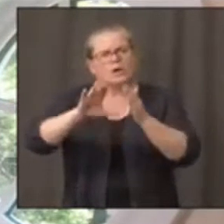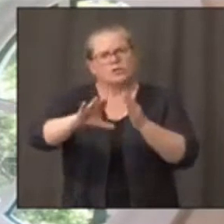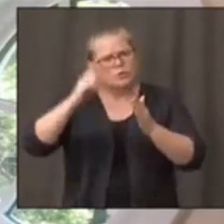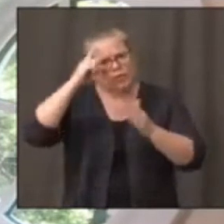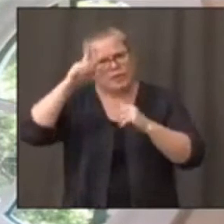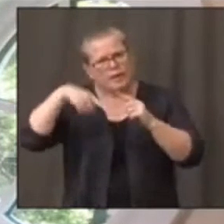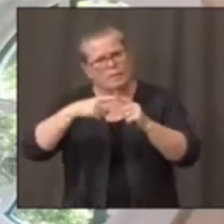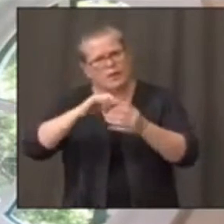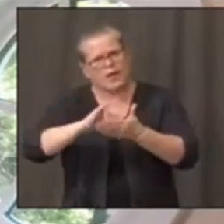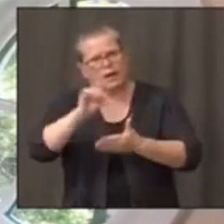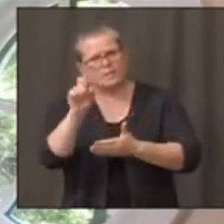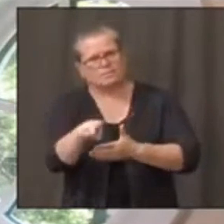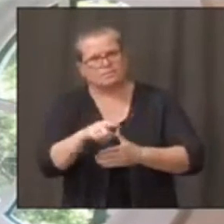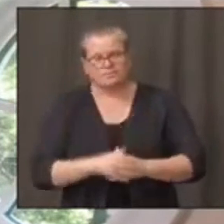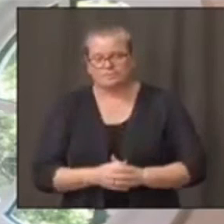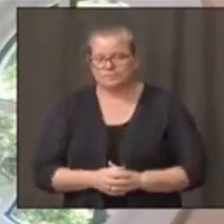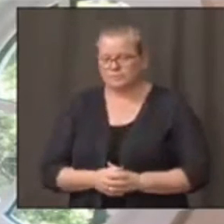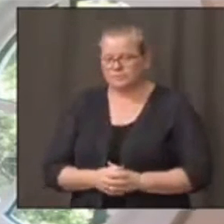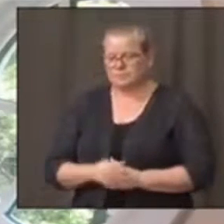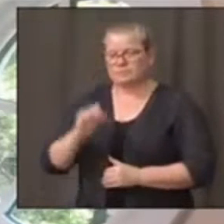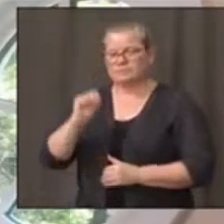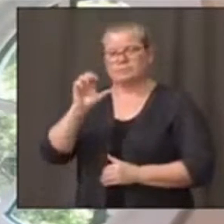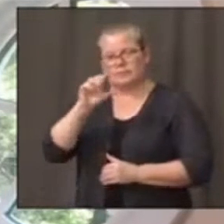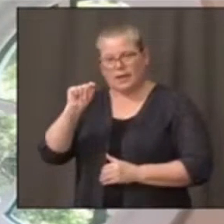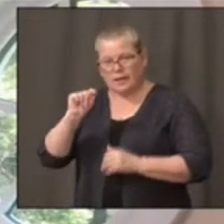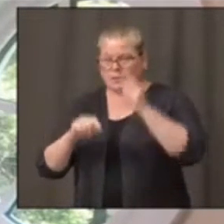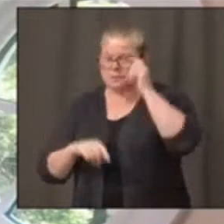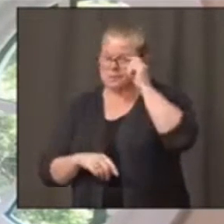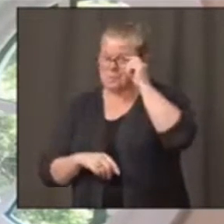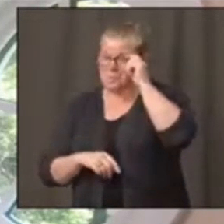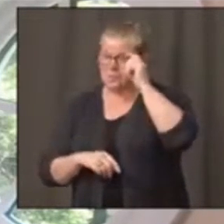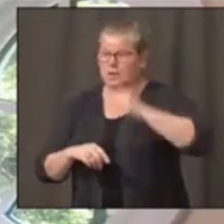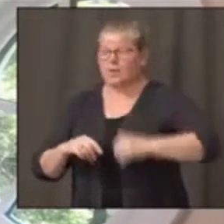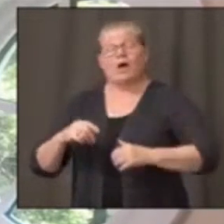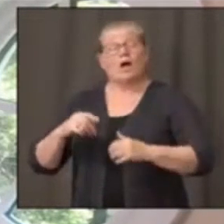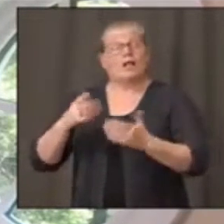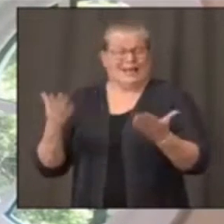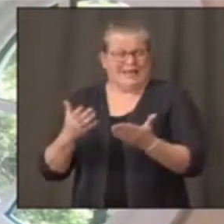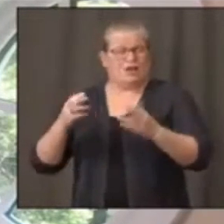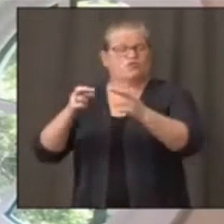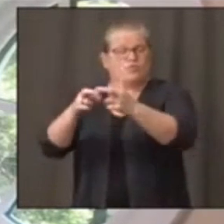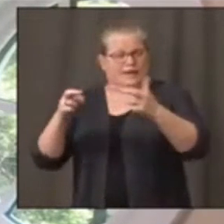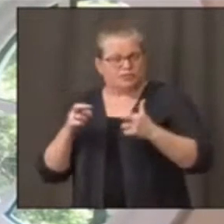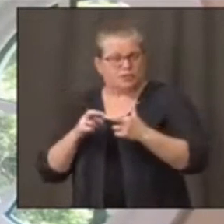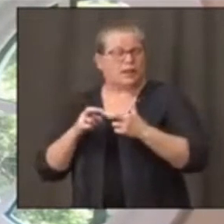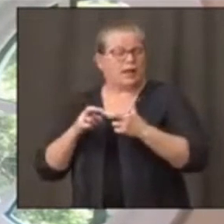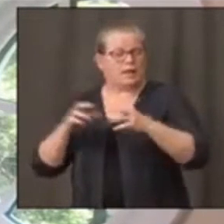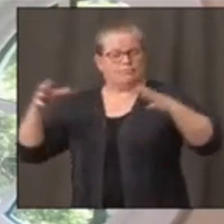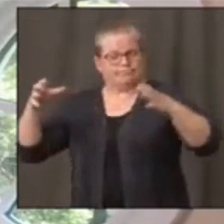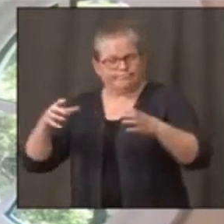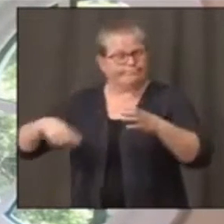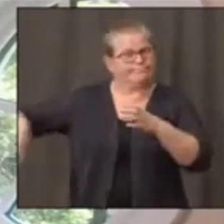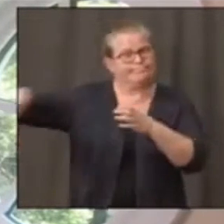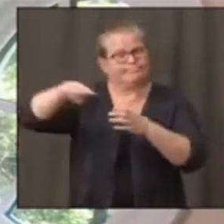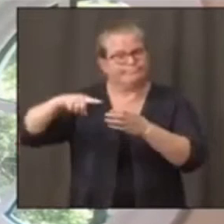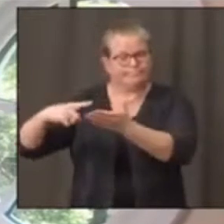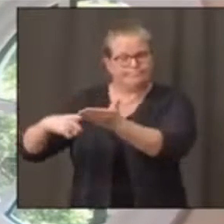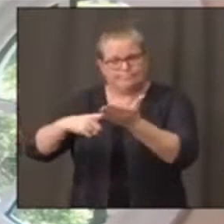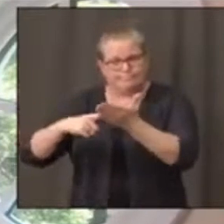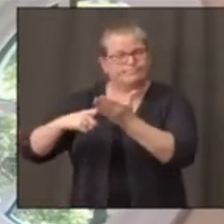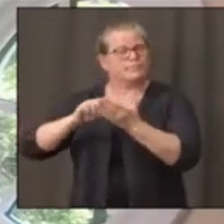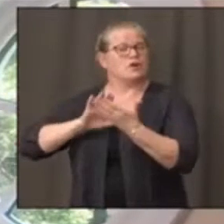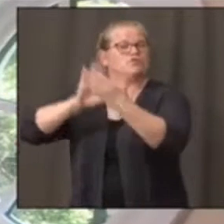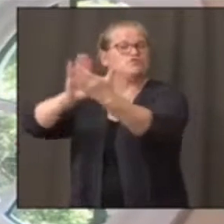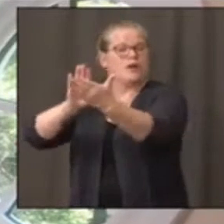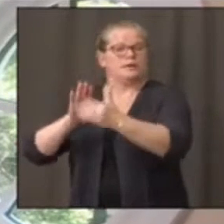strategies in terms of how we're addressing the virus with regional effects. And so you're seeing regional epidemics and state-based strategies to